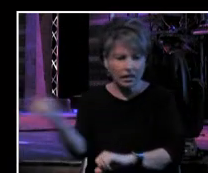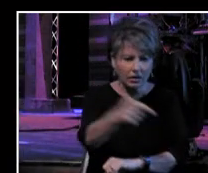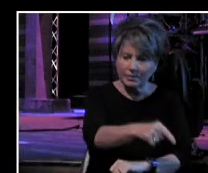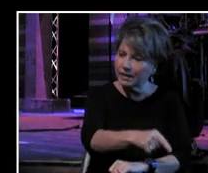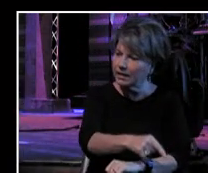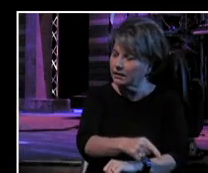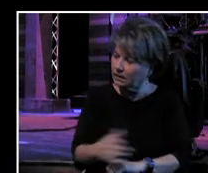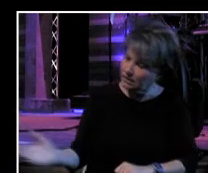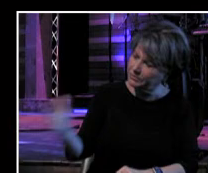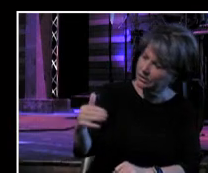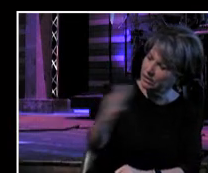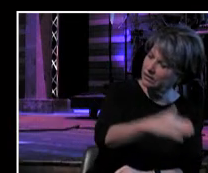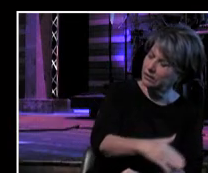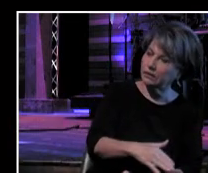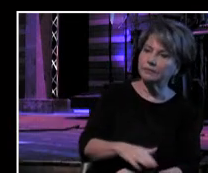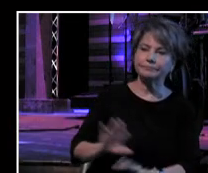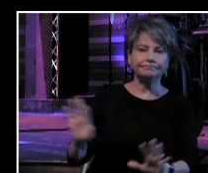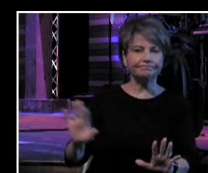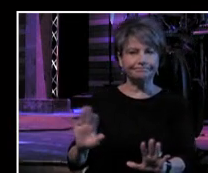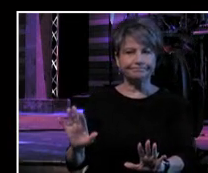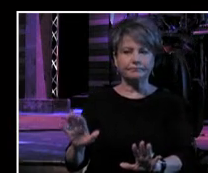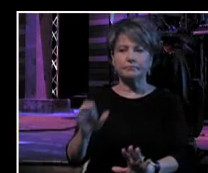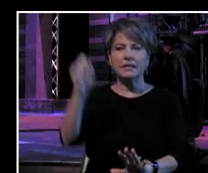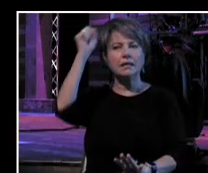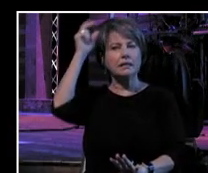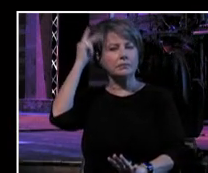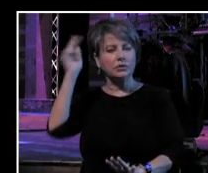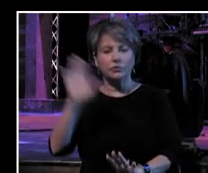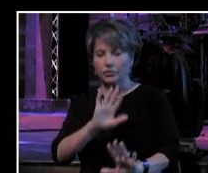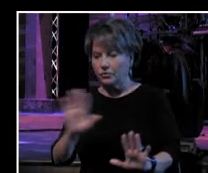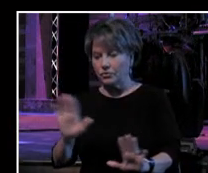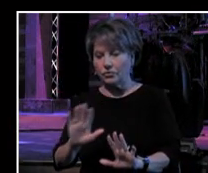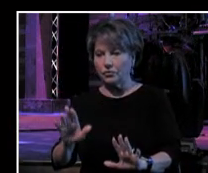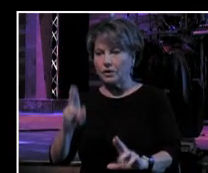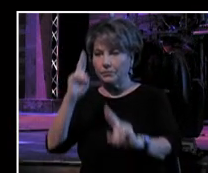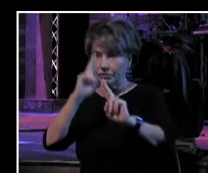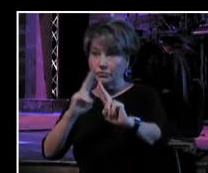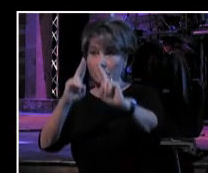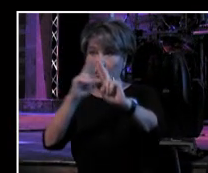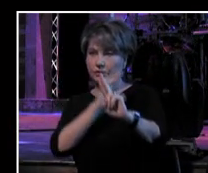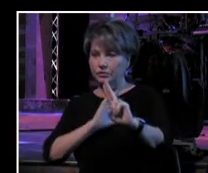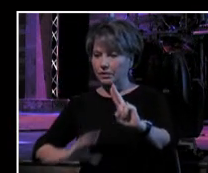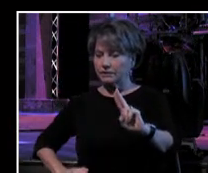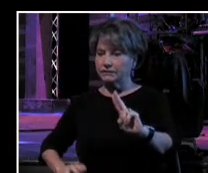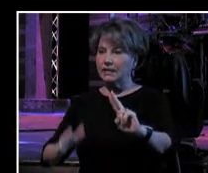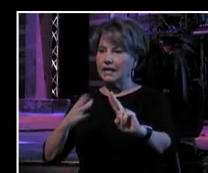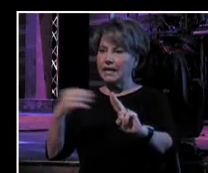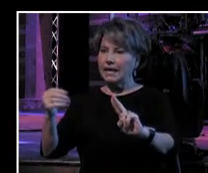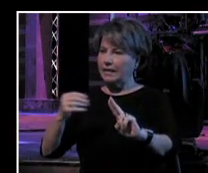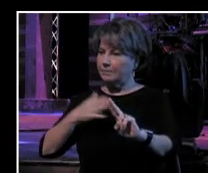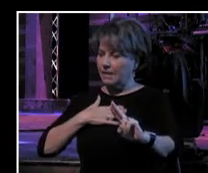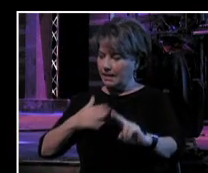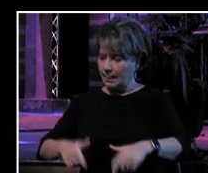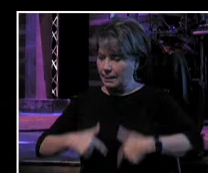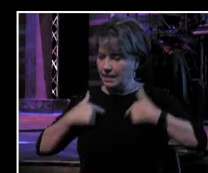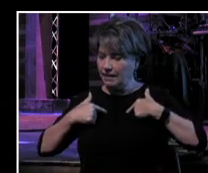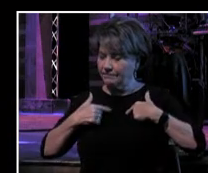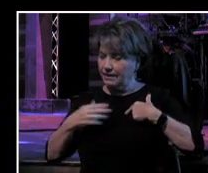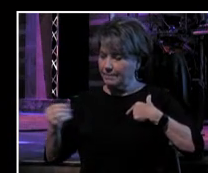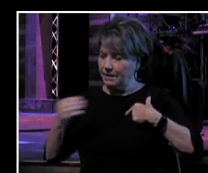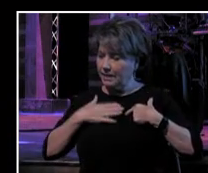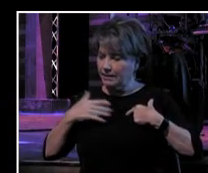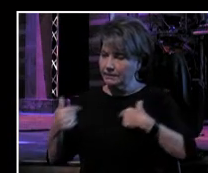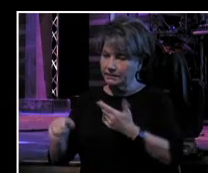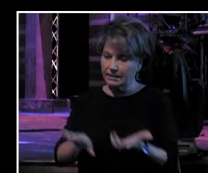church. Come on back. He said, Christ is going to be honored in my life and my death. So I may be